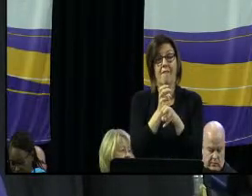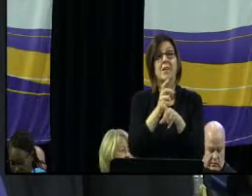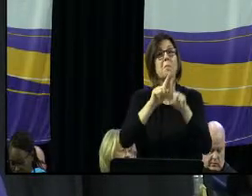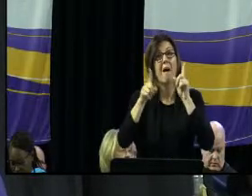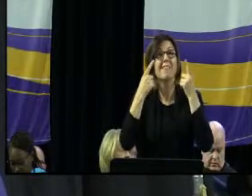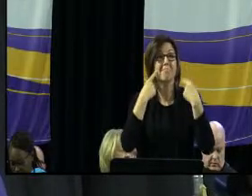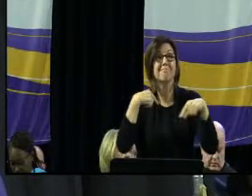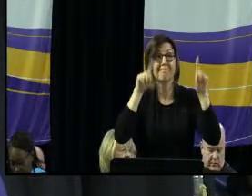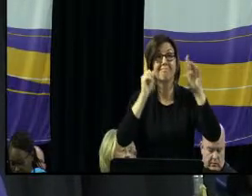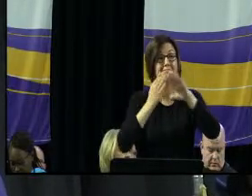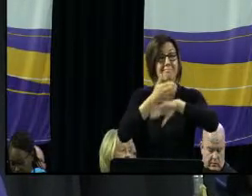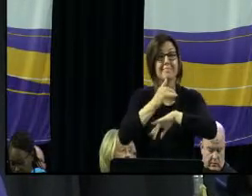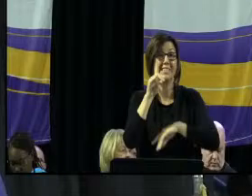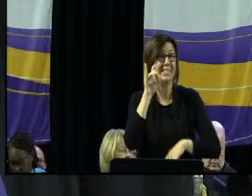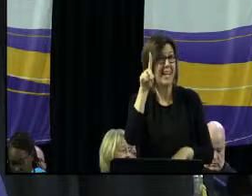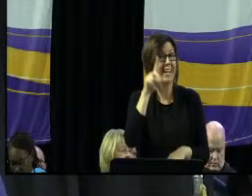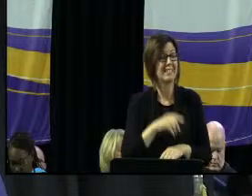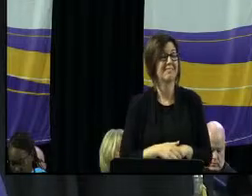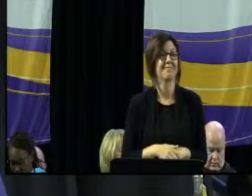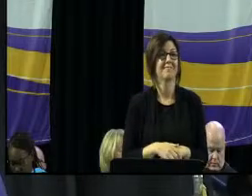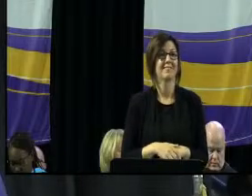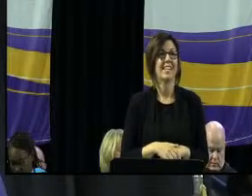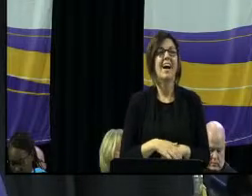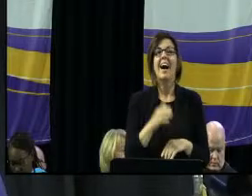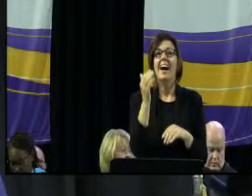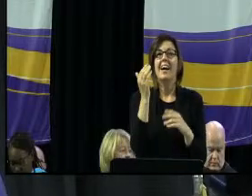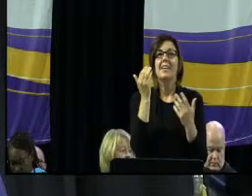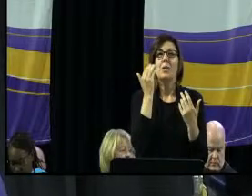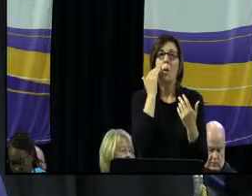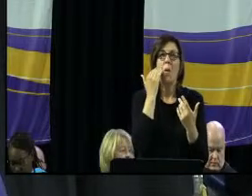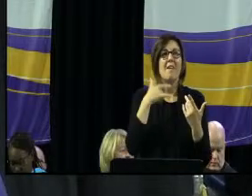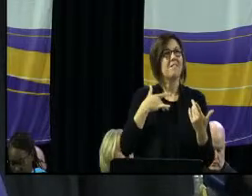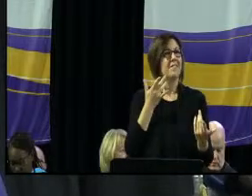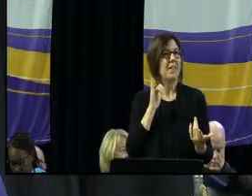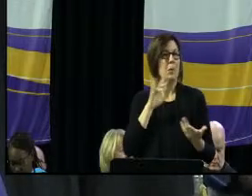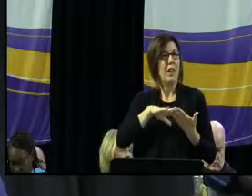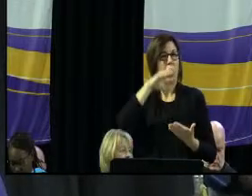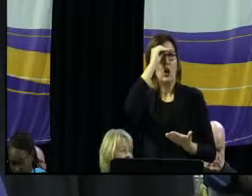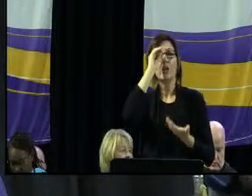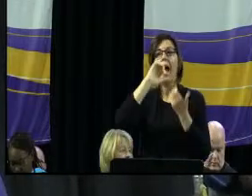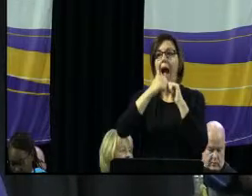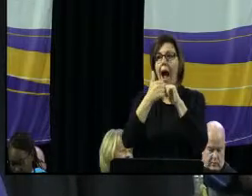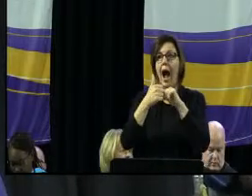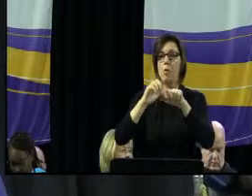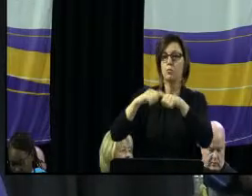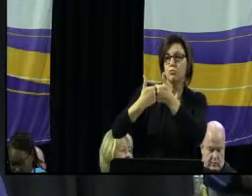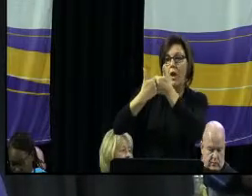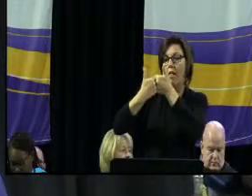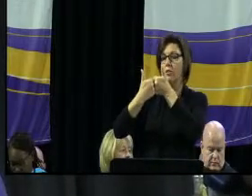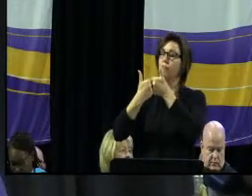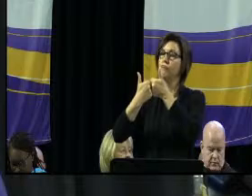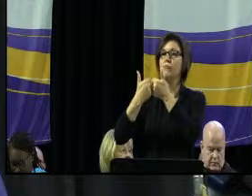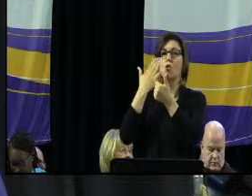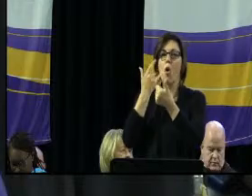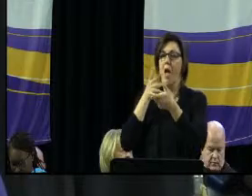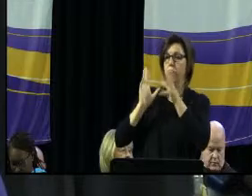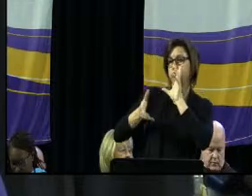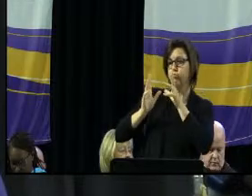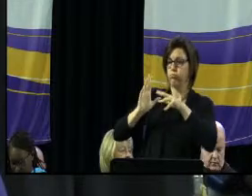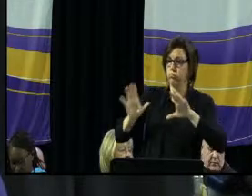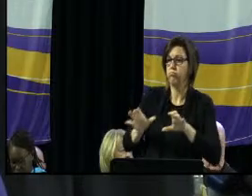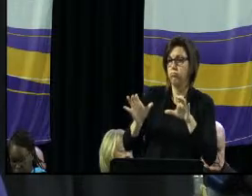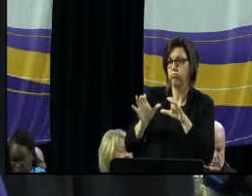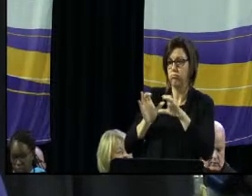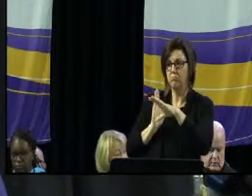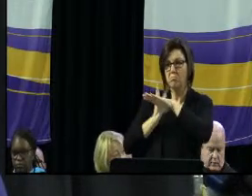can eloquently expound upon: our ability to overcome anything. I can't speak to anyone's high school experience except my own,